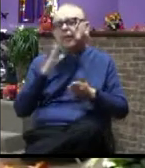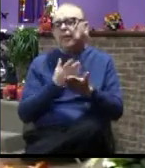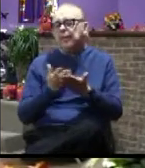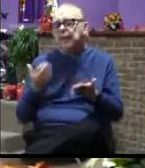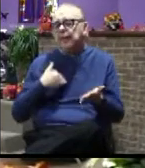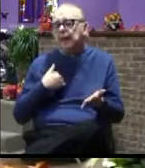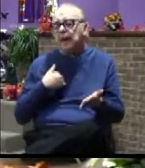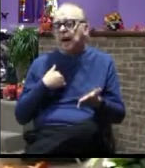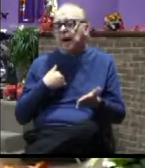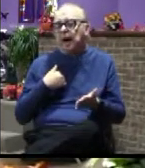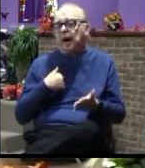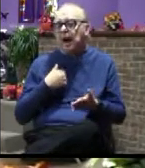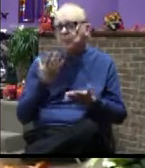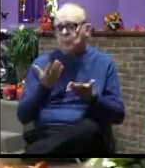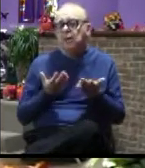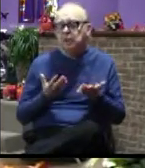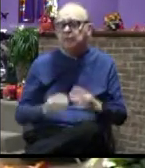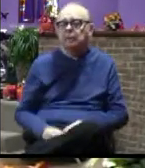one thing.